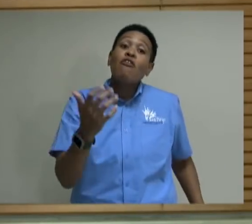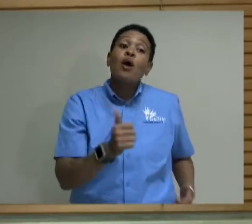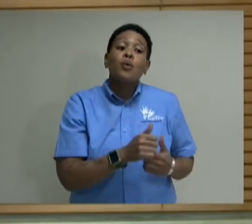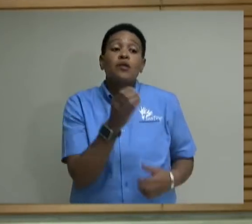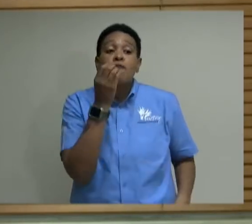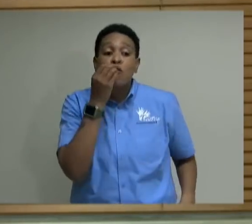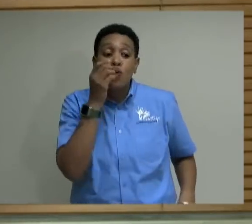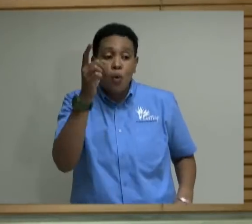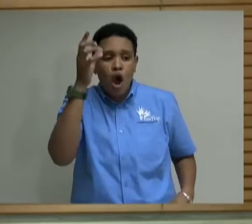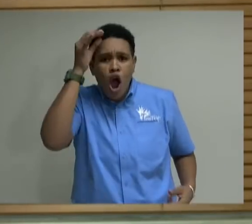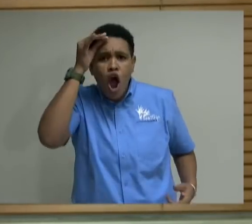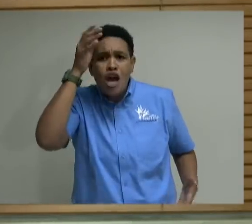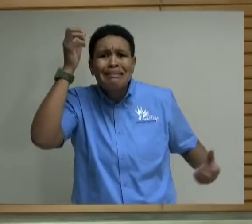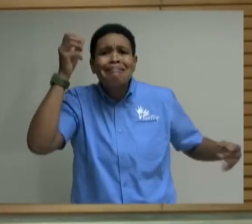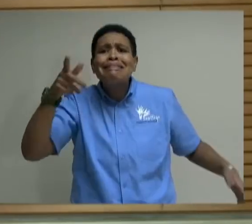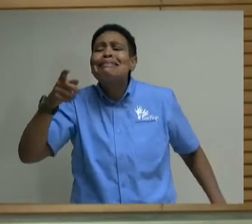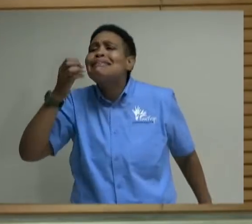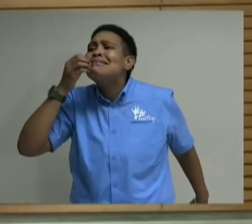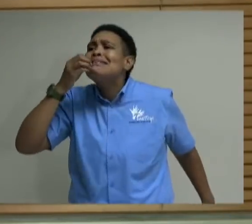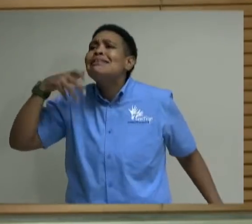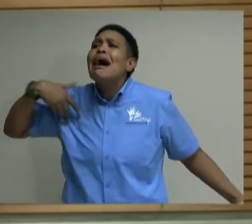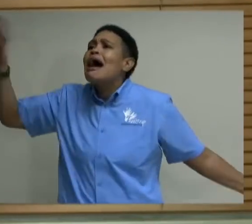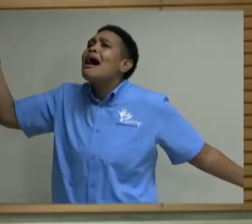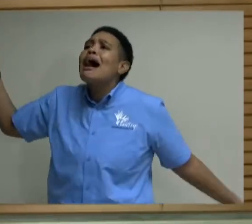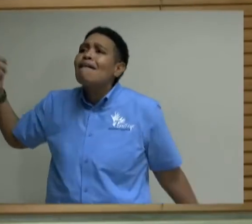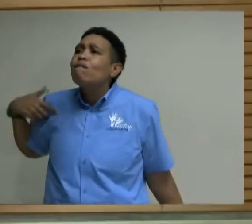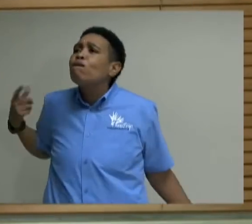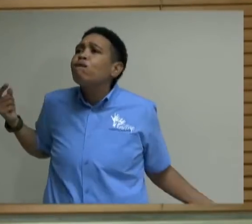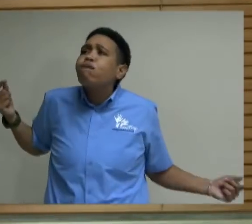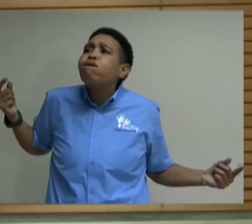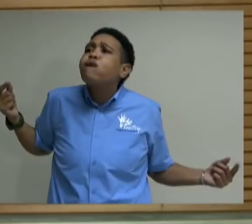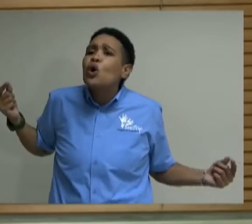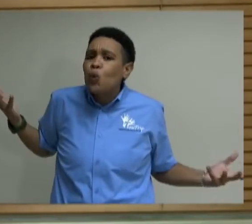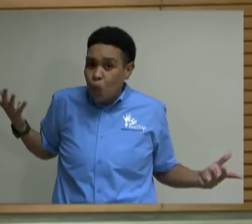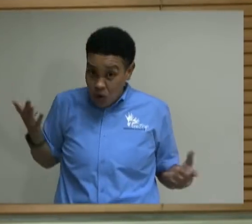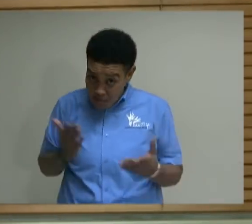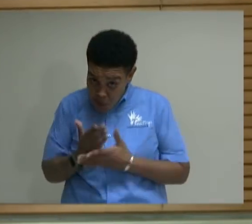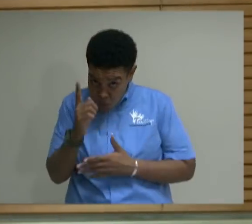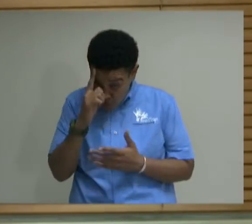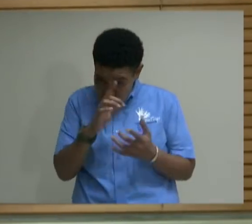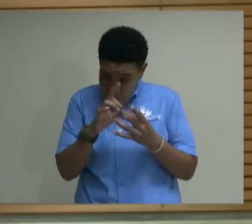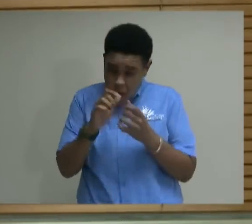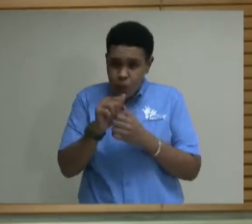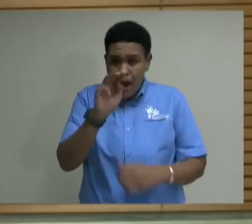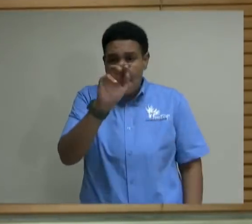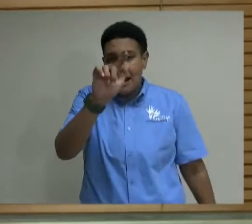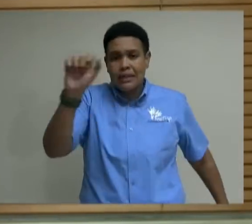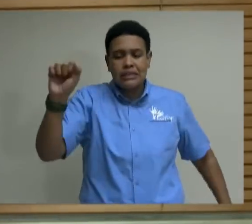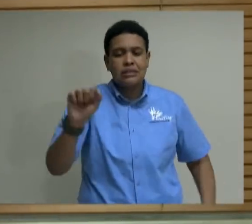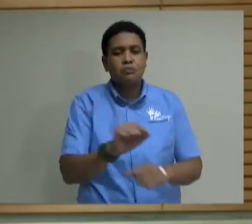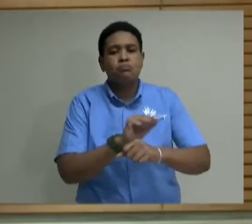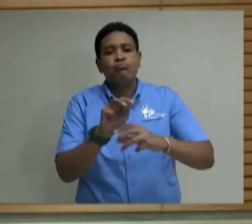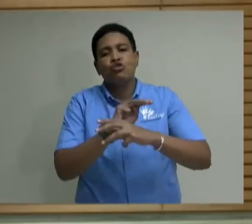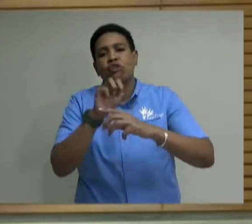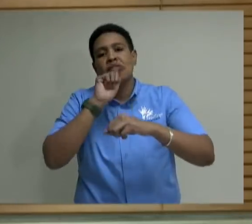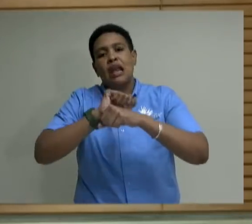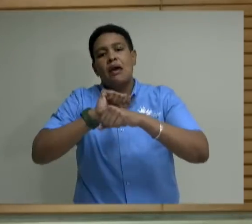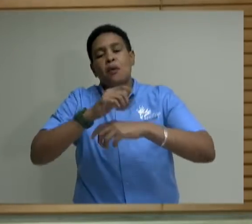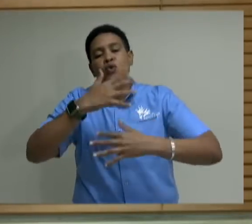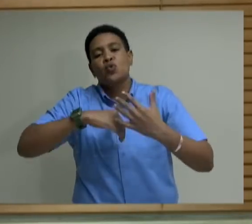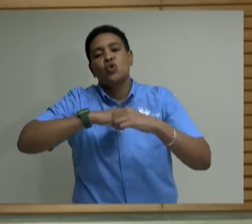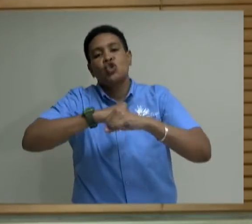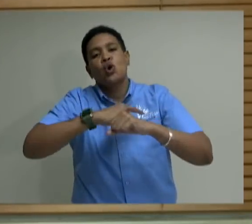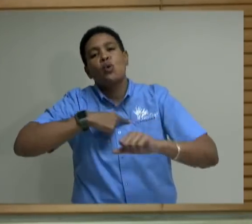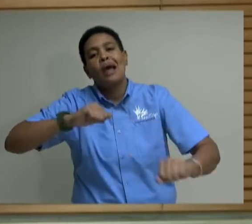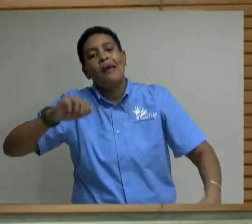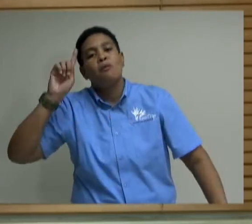one of the concerns a number of persons had initially. But through our partnerships with MLSS, we're able to provide food